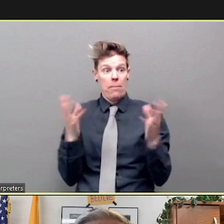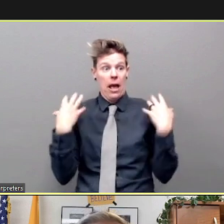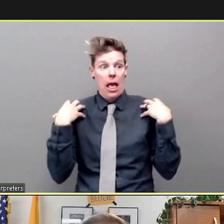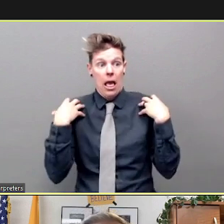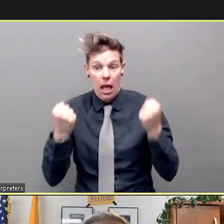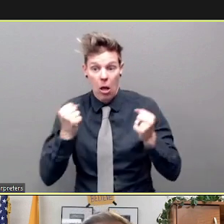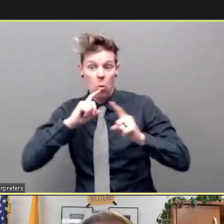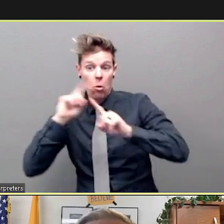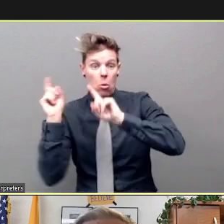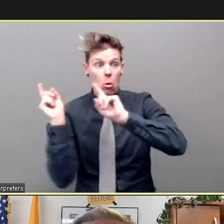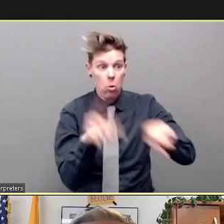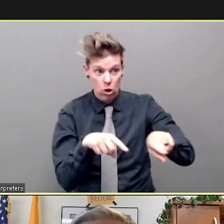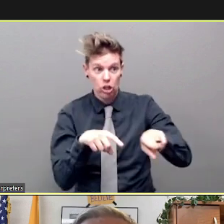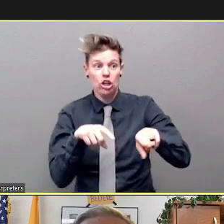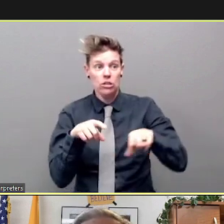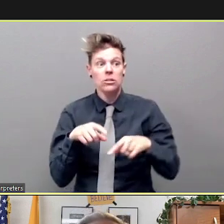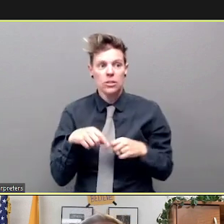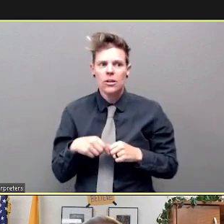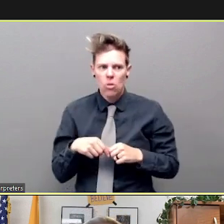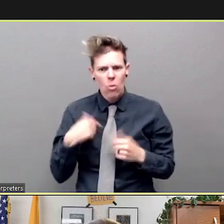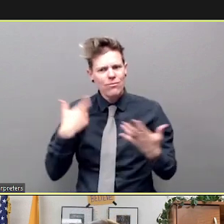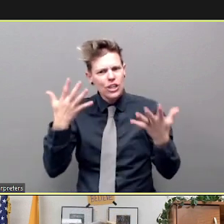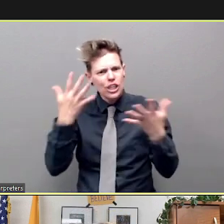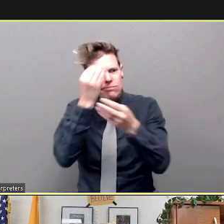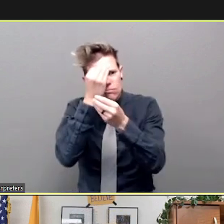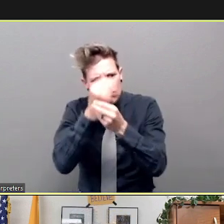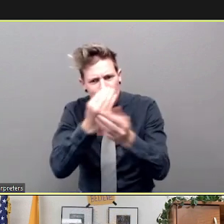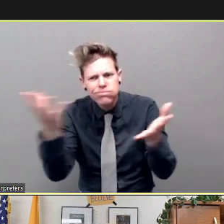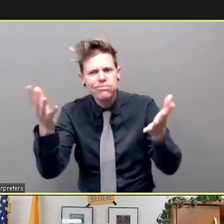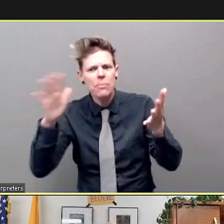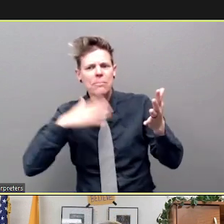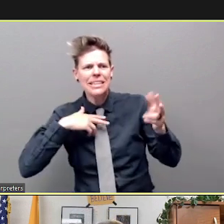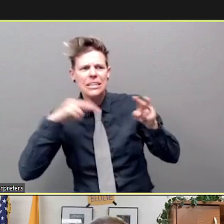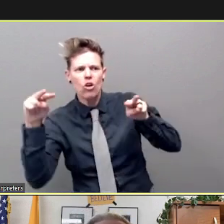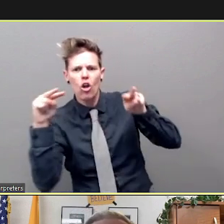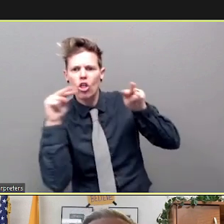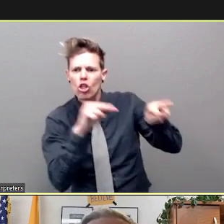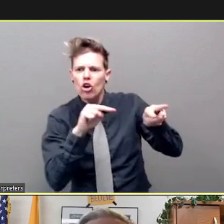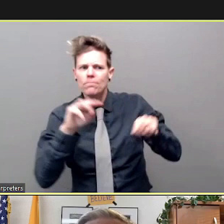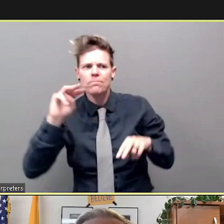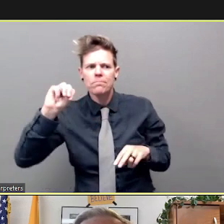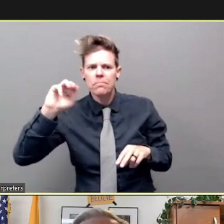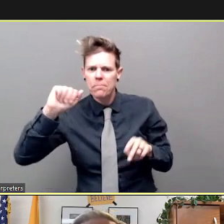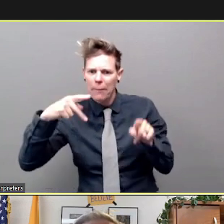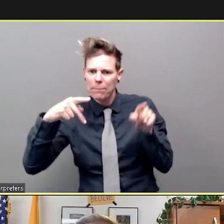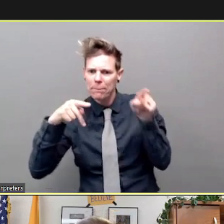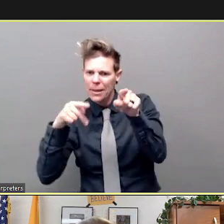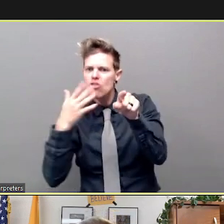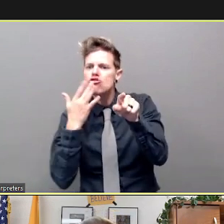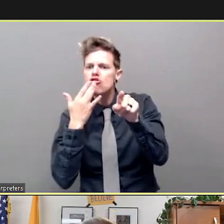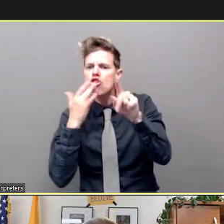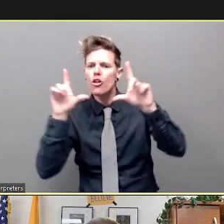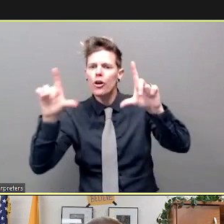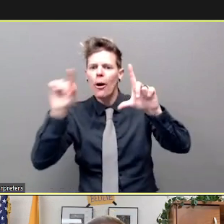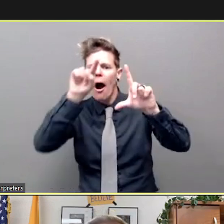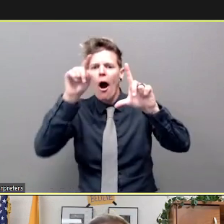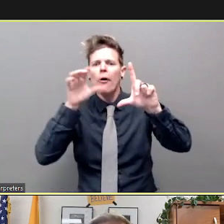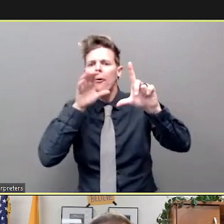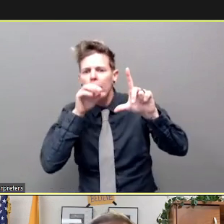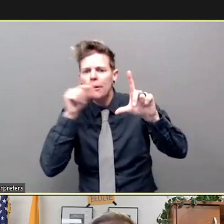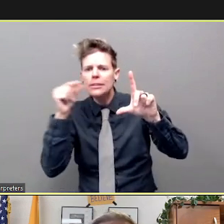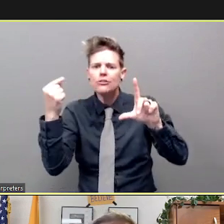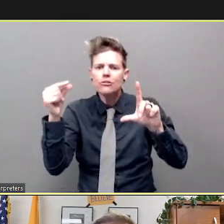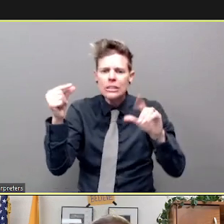Mexicans to pay attention to the graph or the map of New Mexico that you can see on the right. This is updated on a regular basis at the